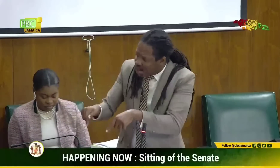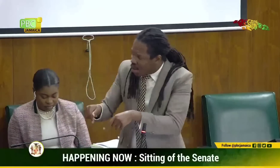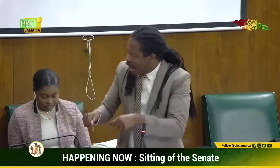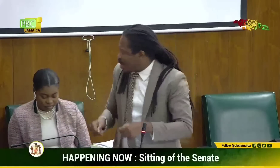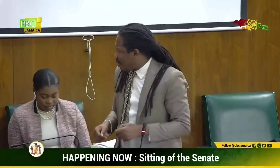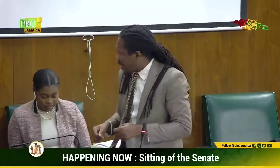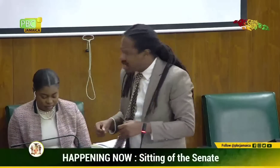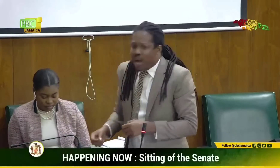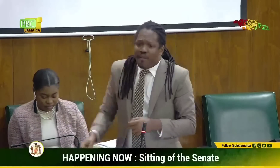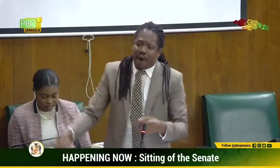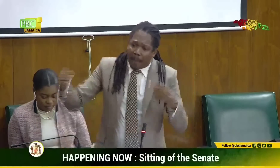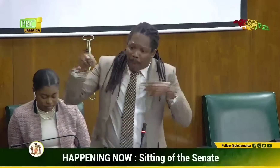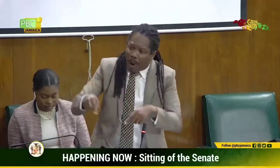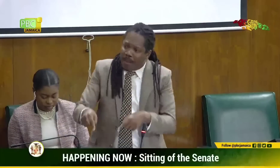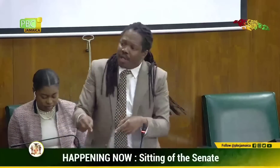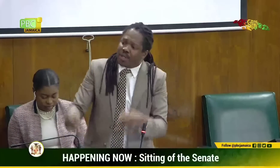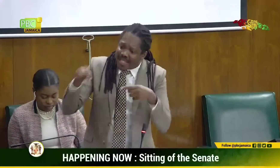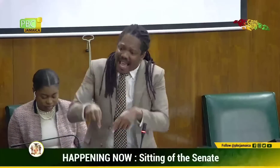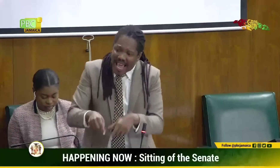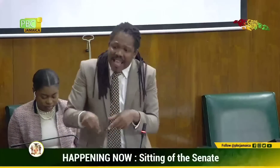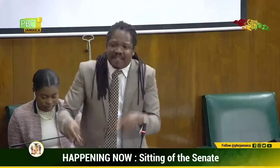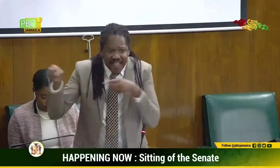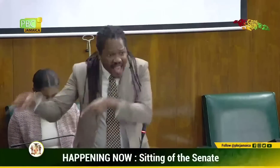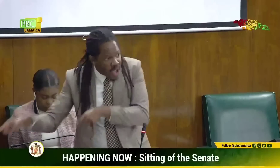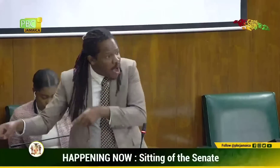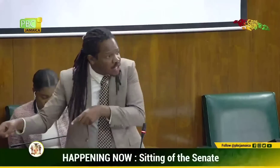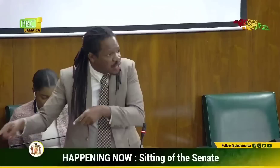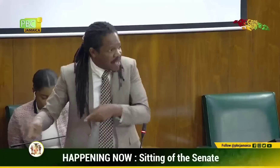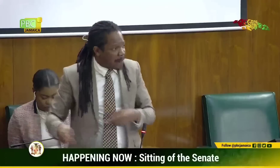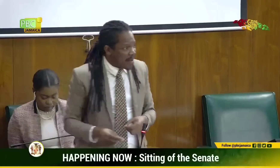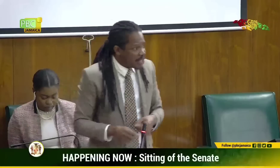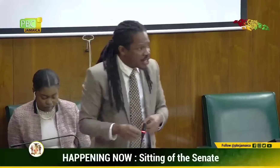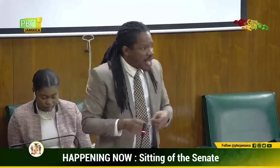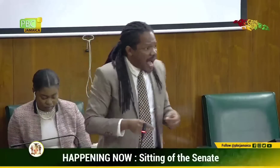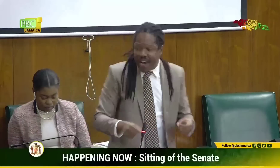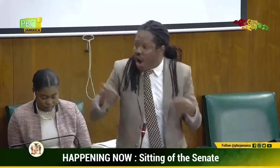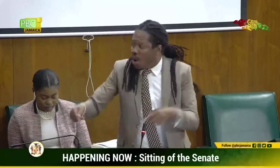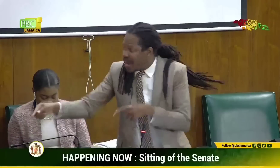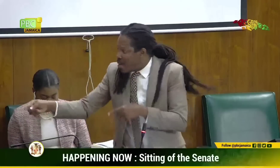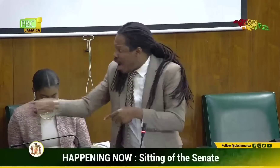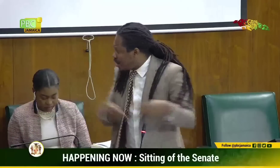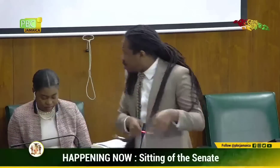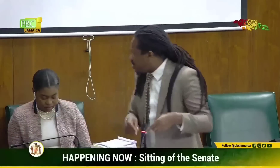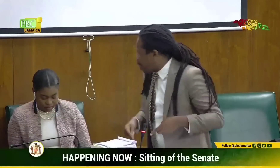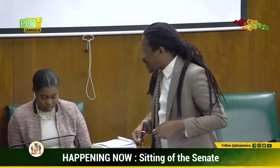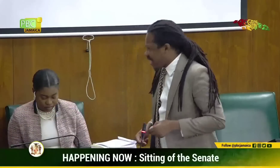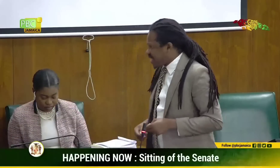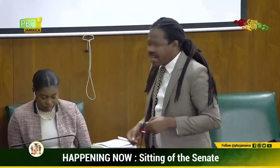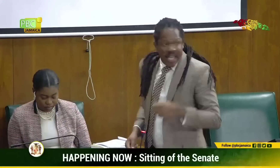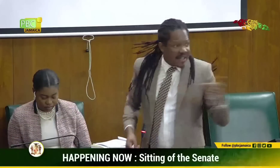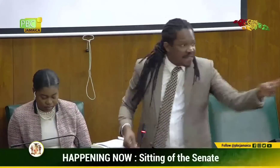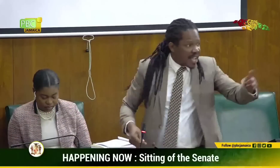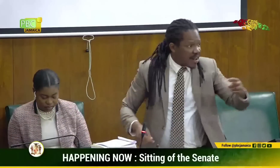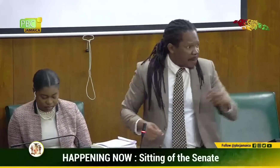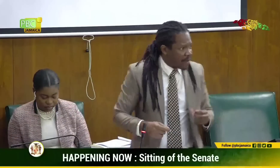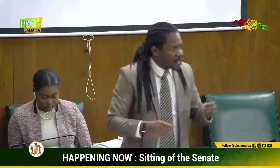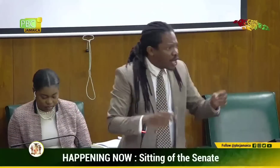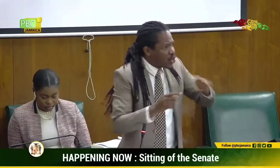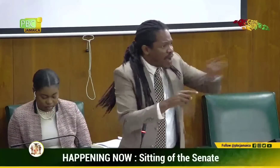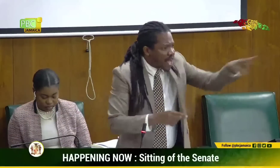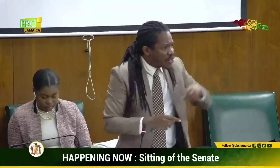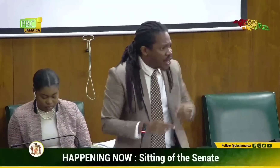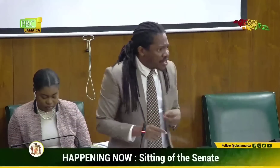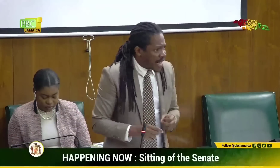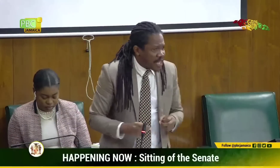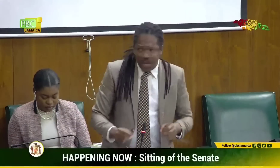within this local government for Portmore to say if they want to be a parish and how they want to be represented if they are a parish.